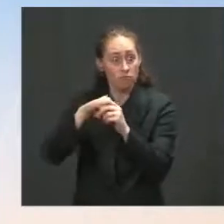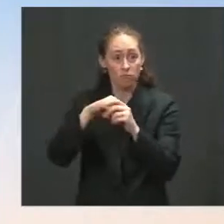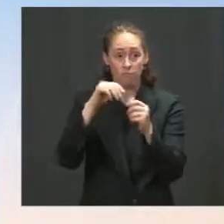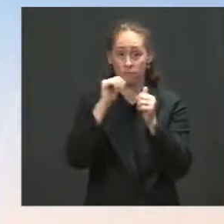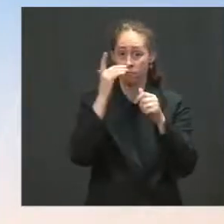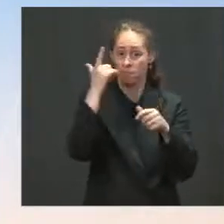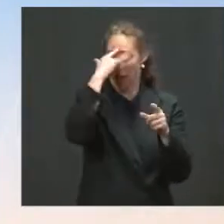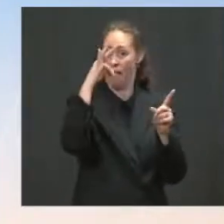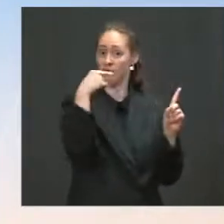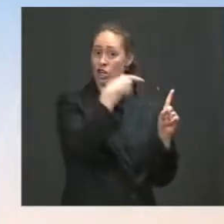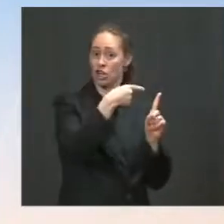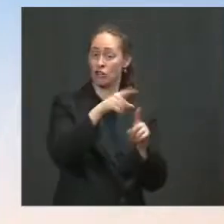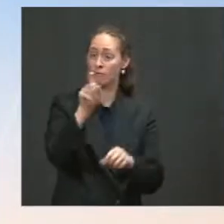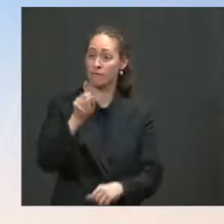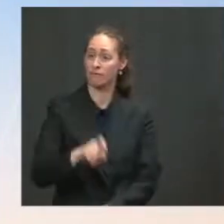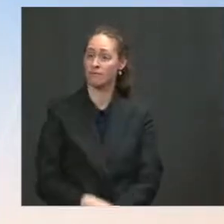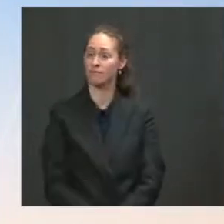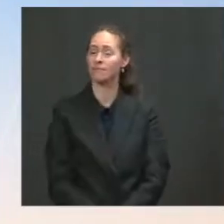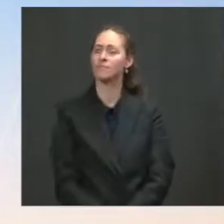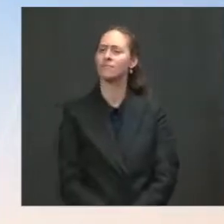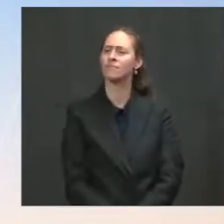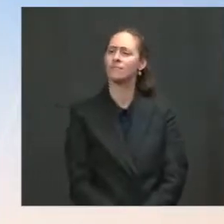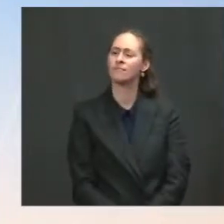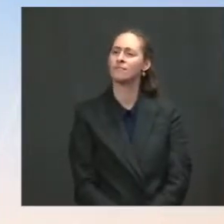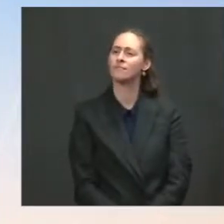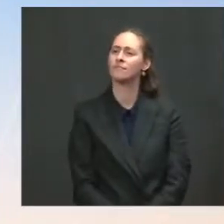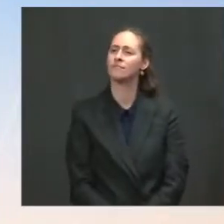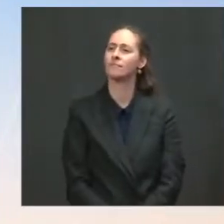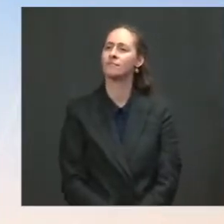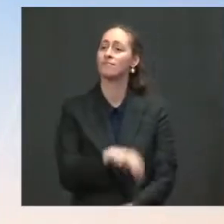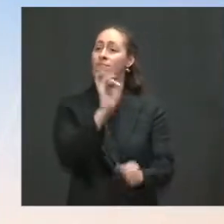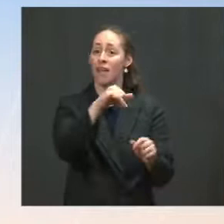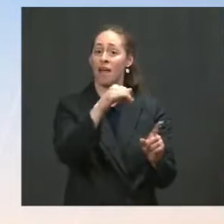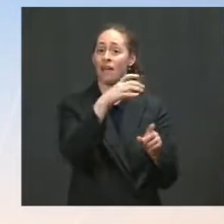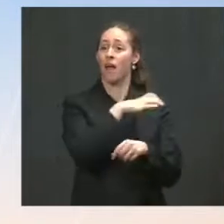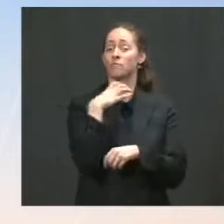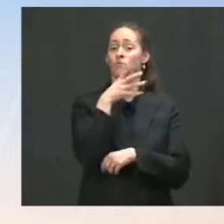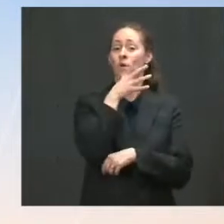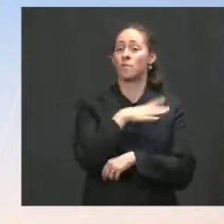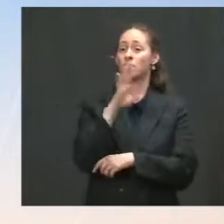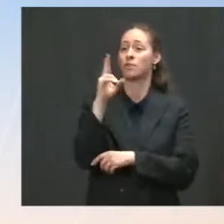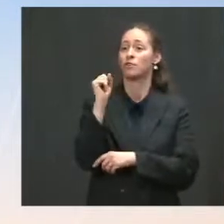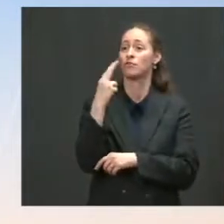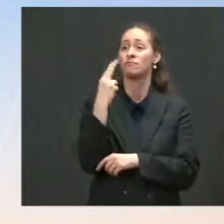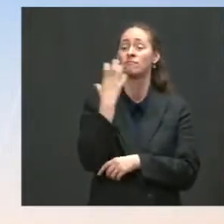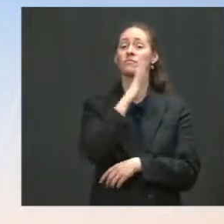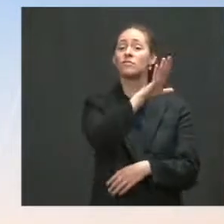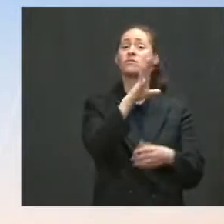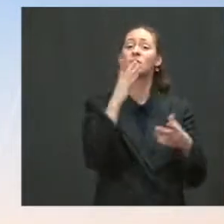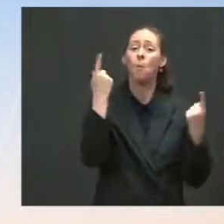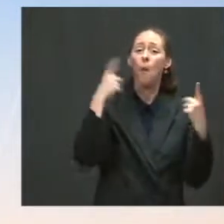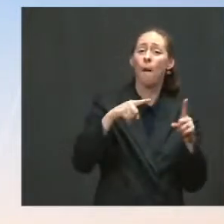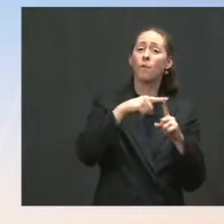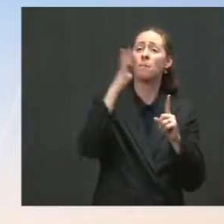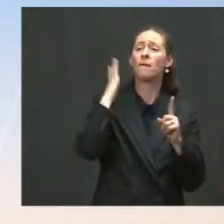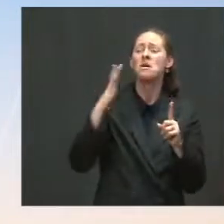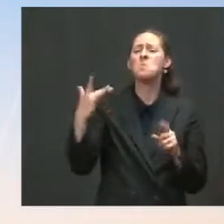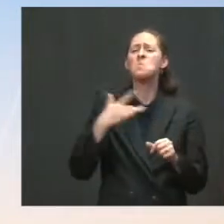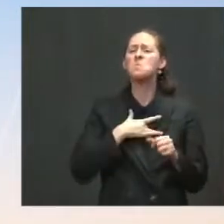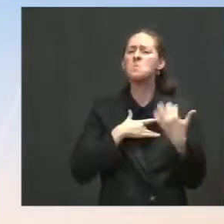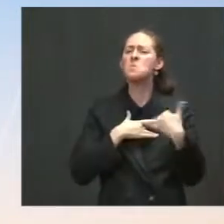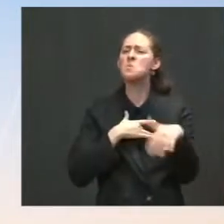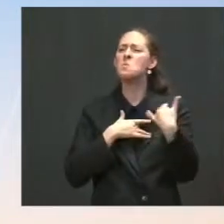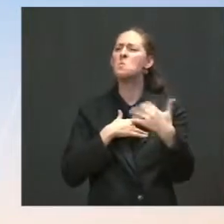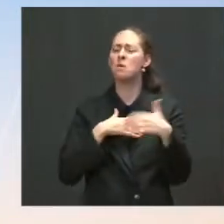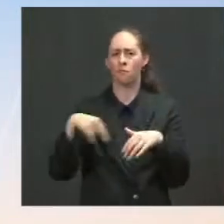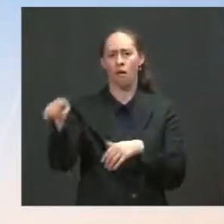Congresswoman Bush's own personal story and experience and see her advocacy and her passion and not be moved by that. I know a number of members of Congress